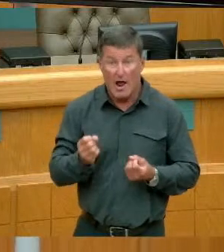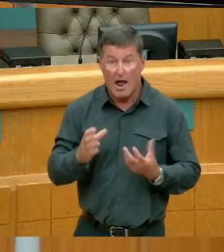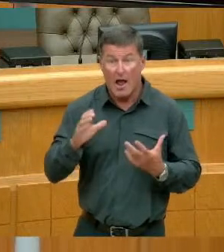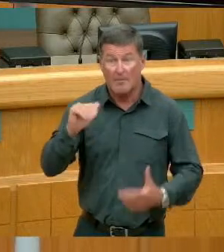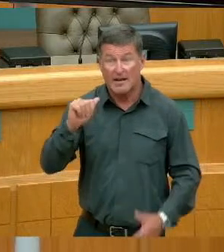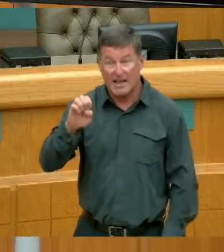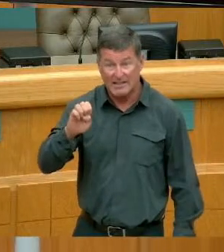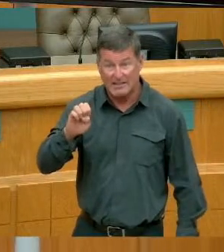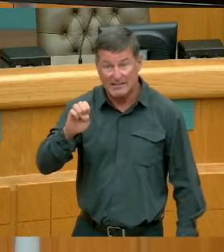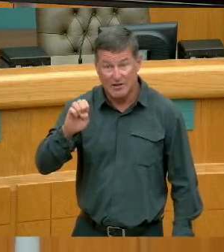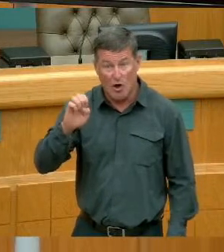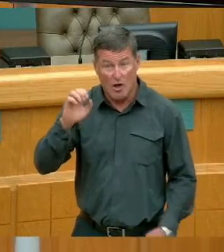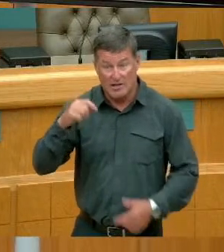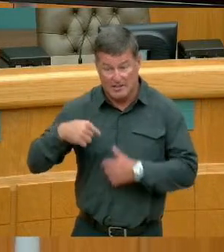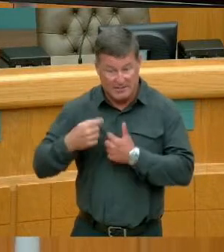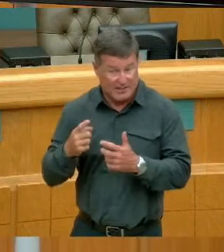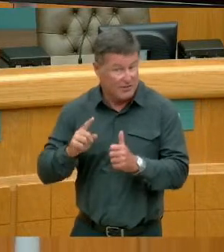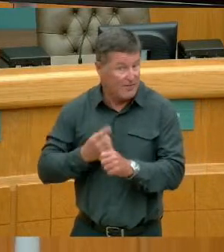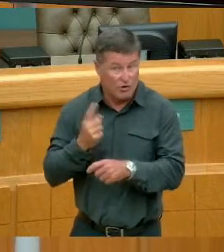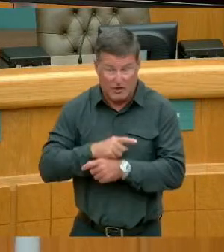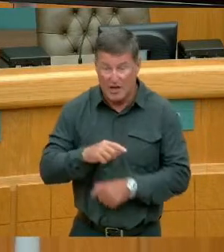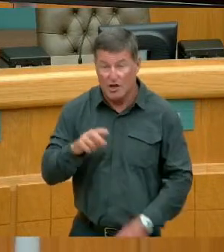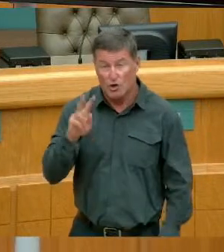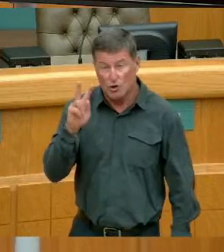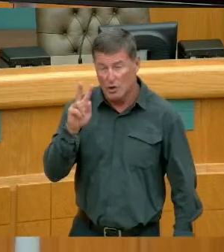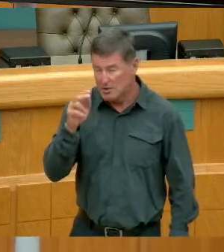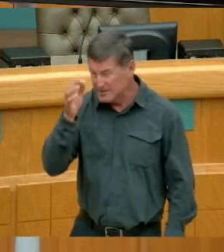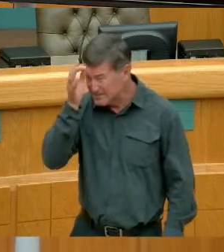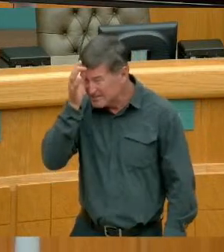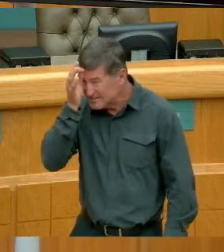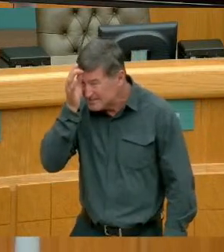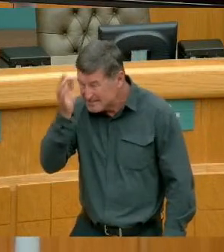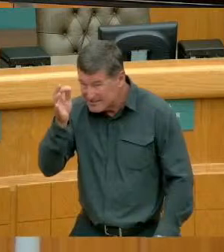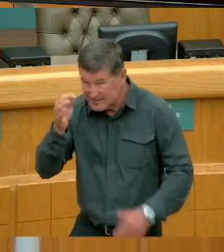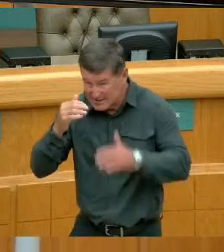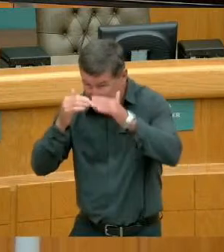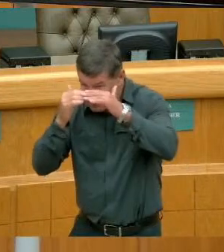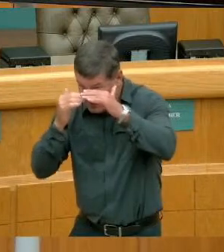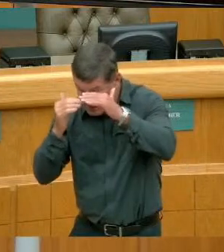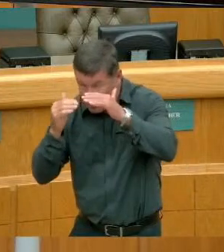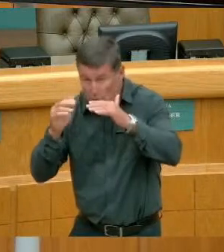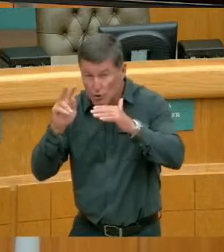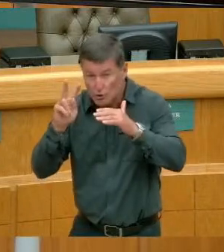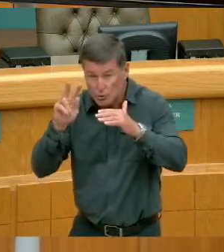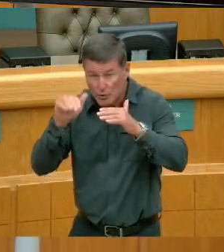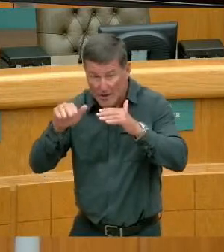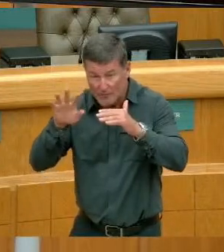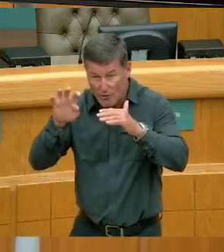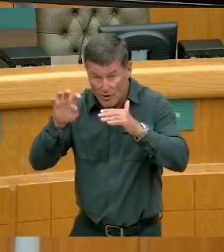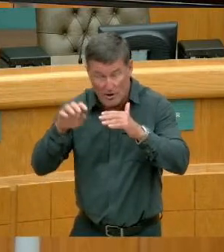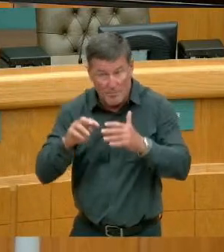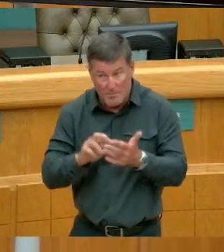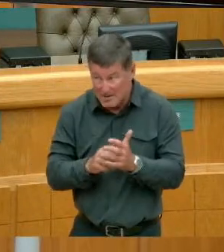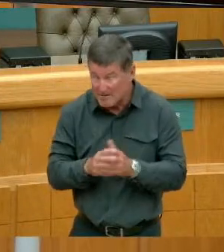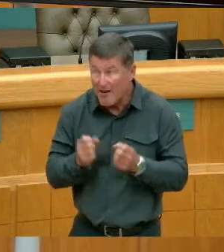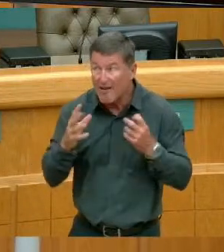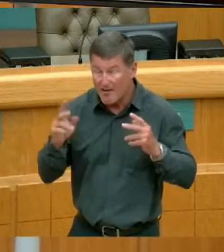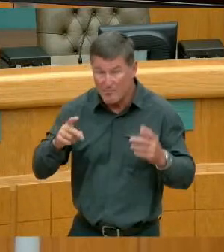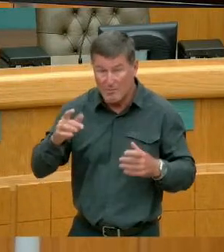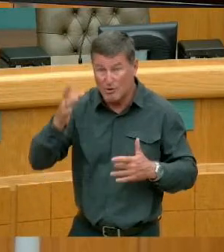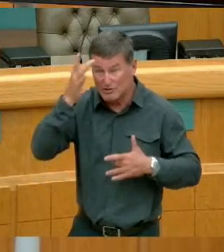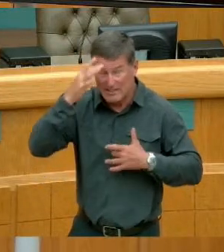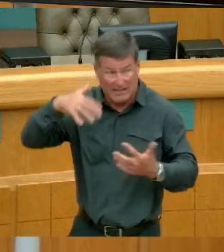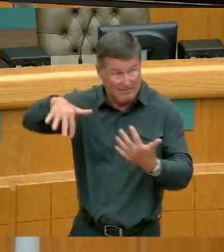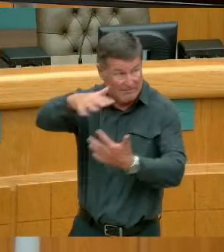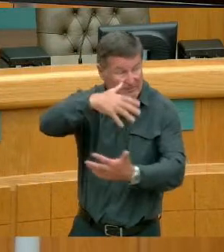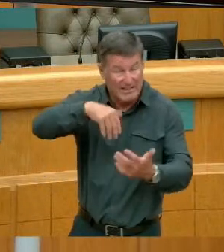of 2,400. So the point here is there's a lot of active cases in the community, over 2,000. And that's why it's important for these people